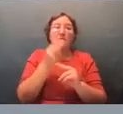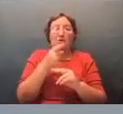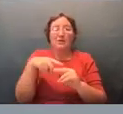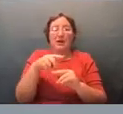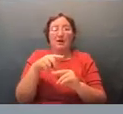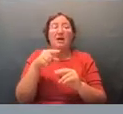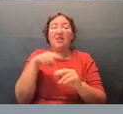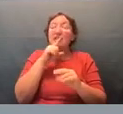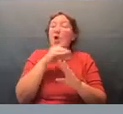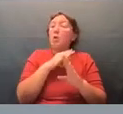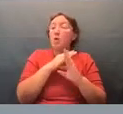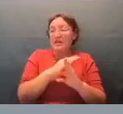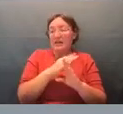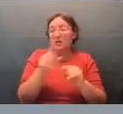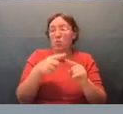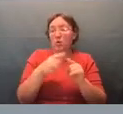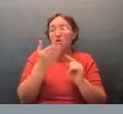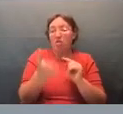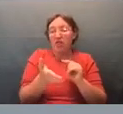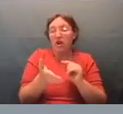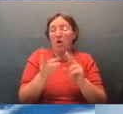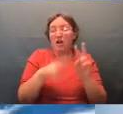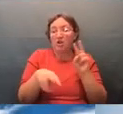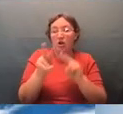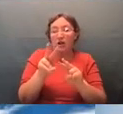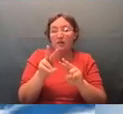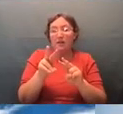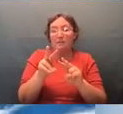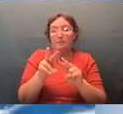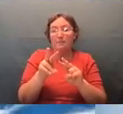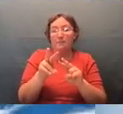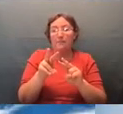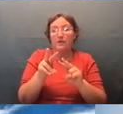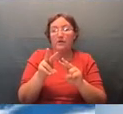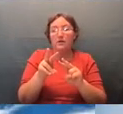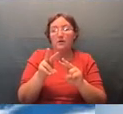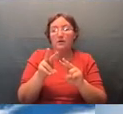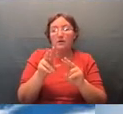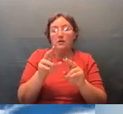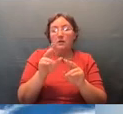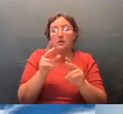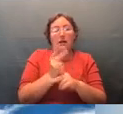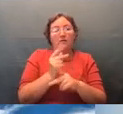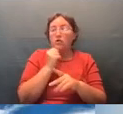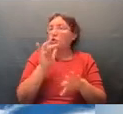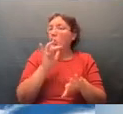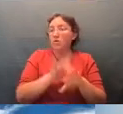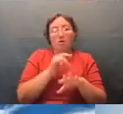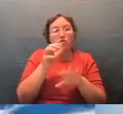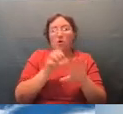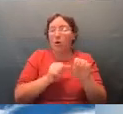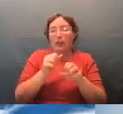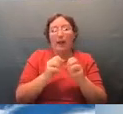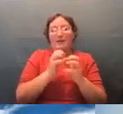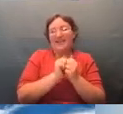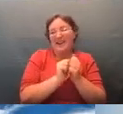are protected, so when you do stop by there and check it out, please try not to touch them or climb on them as